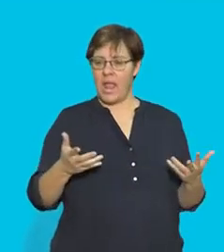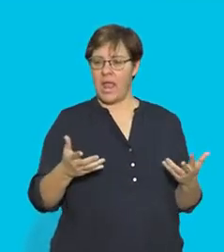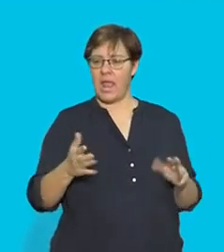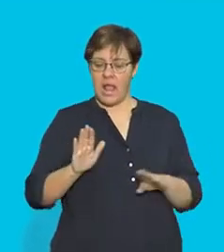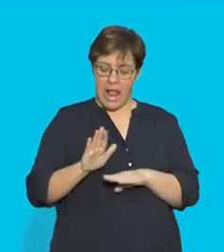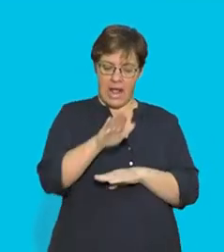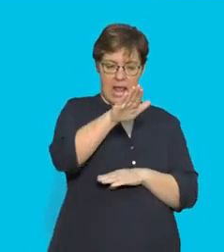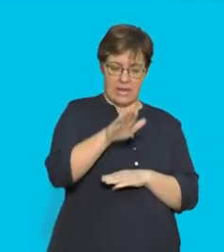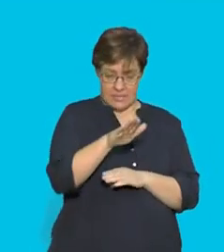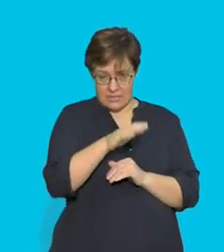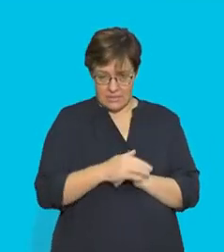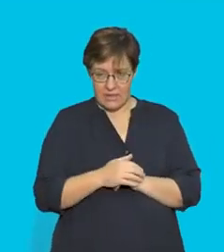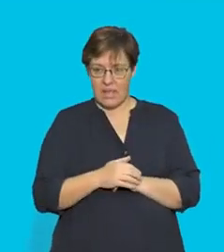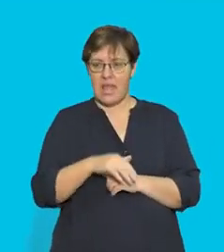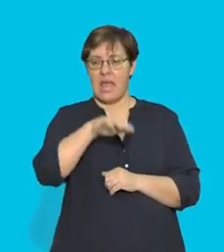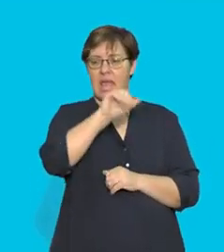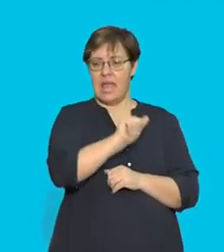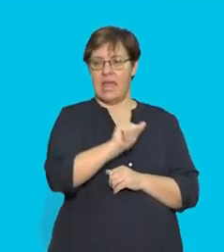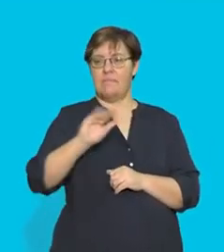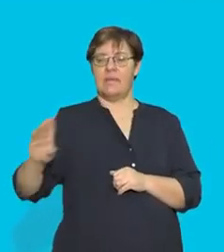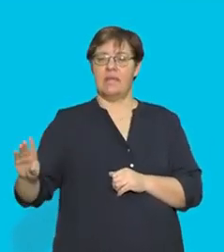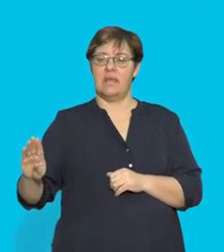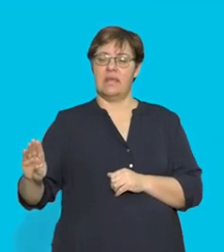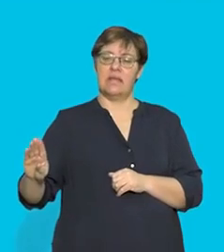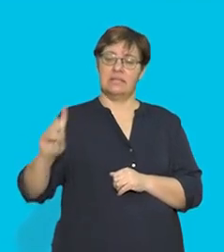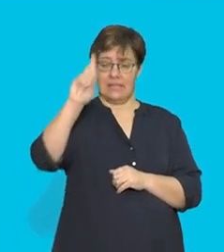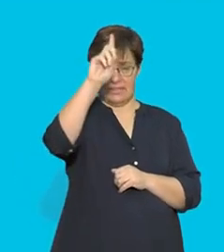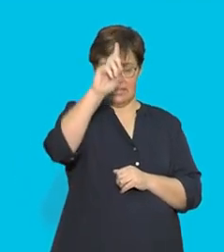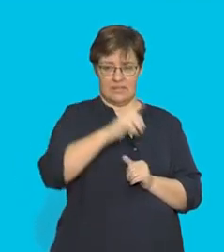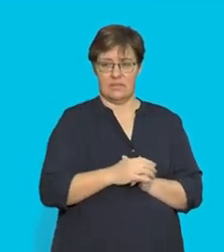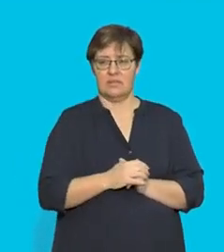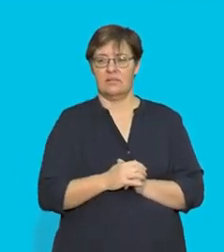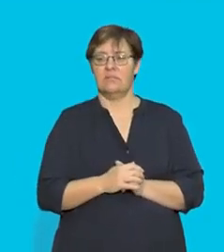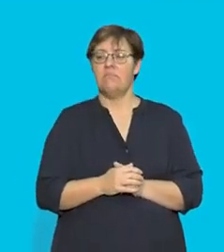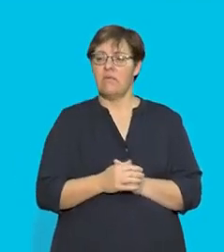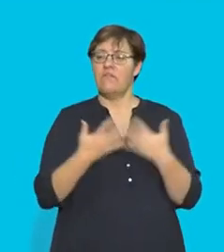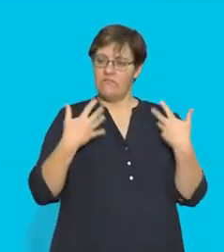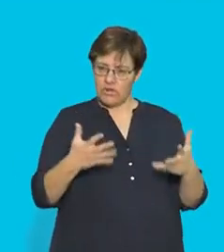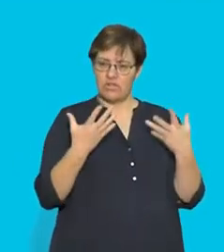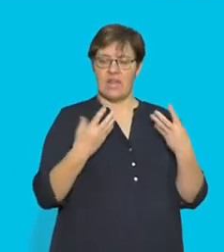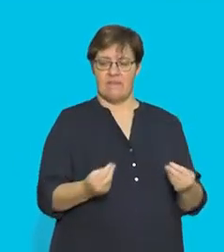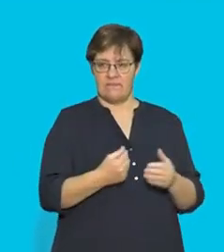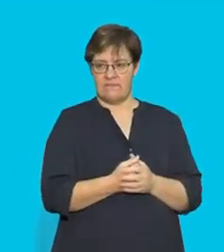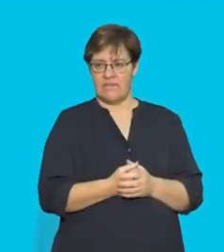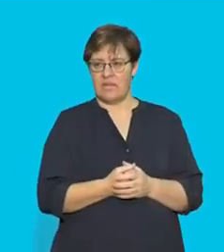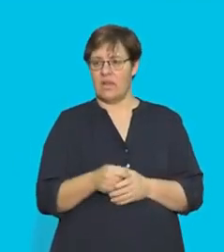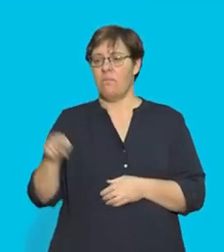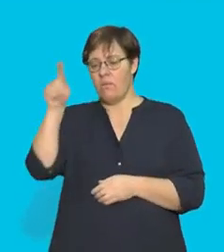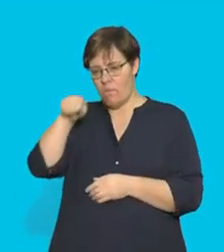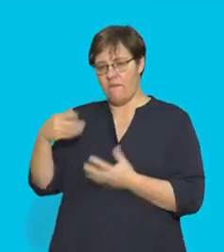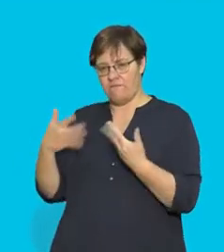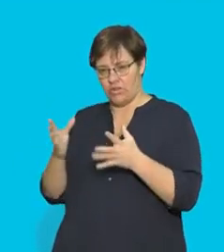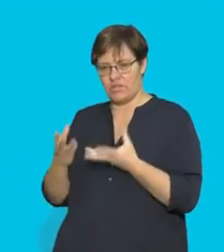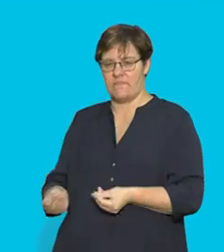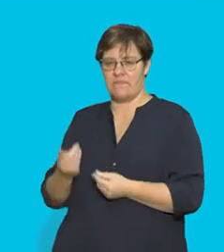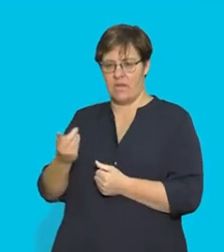triangle ADB. So it lies in here. And in here, we already have that, and we already have that, and we've just